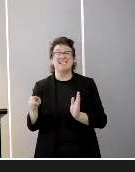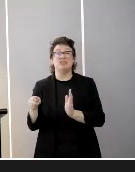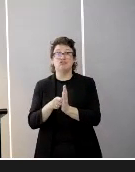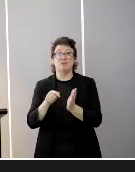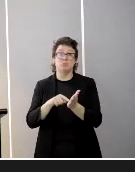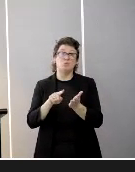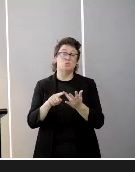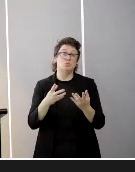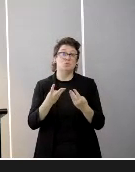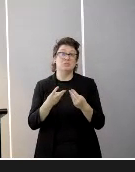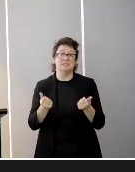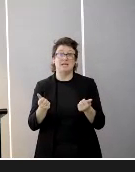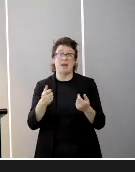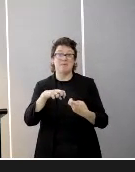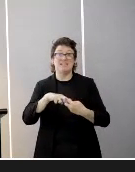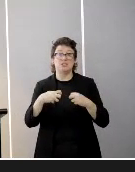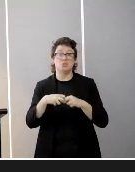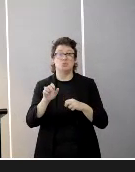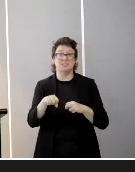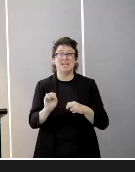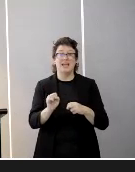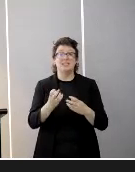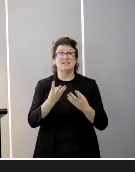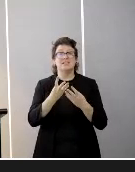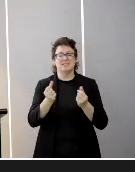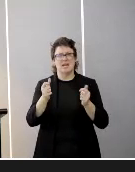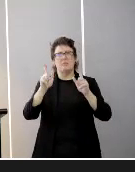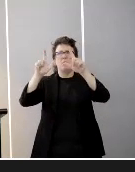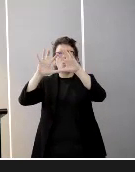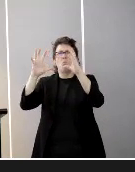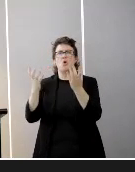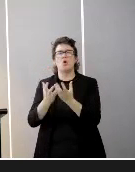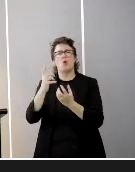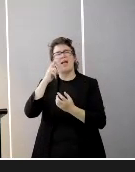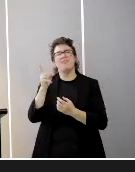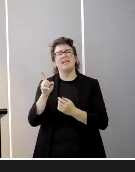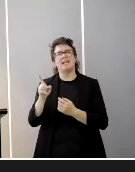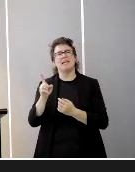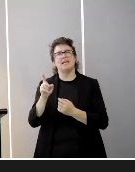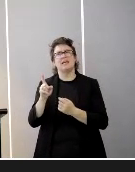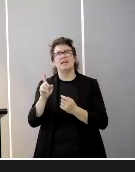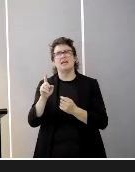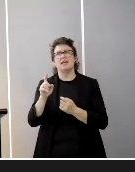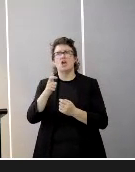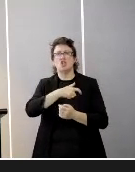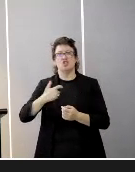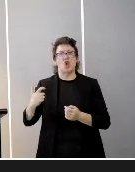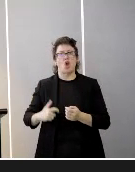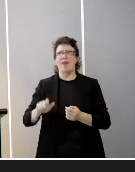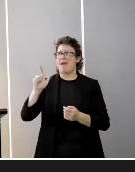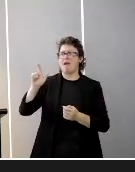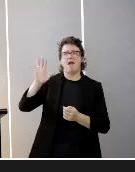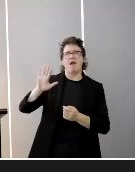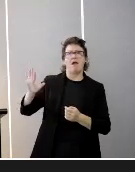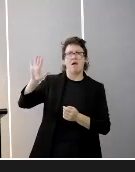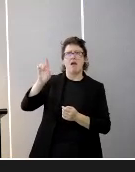many ways. And yeah, certain parts of the world, I think in a big part of China,